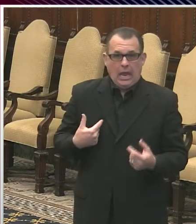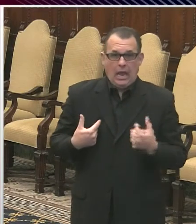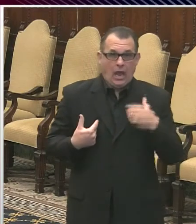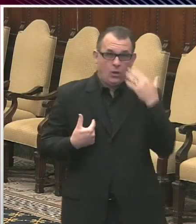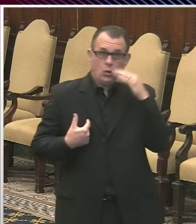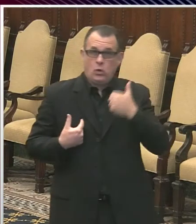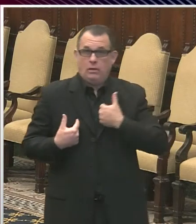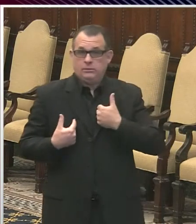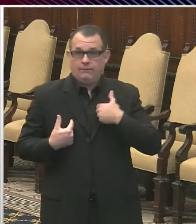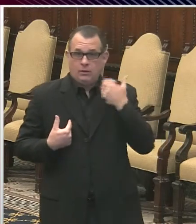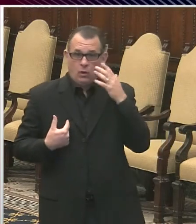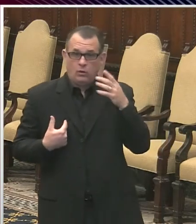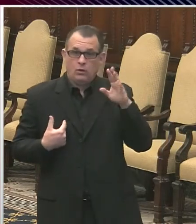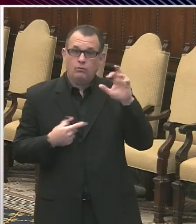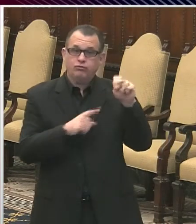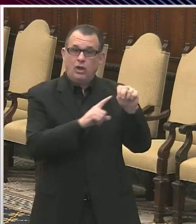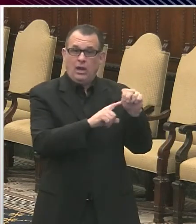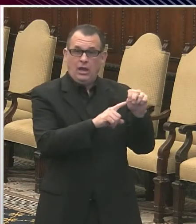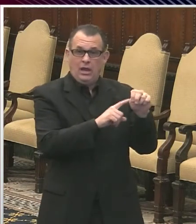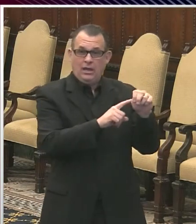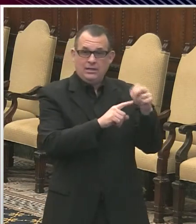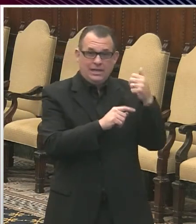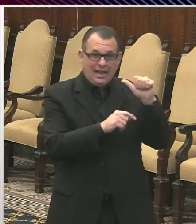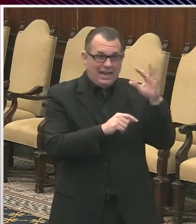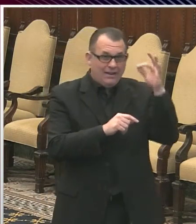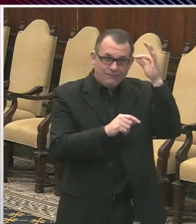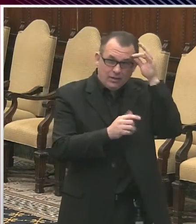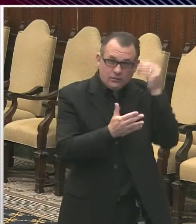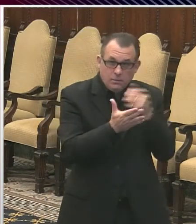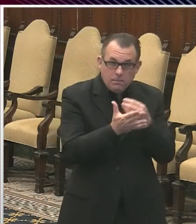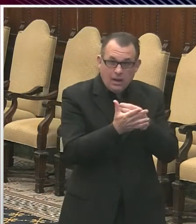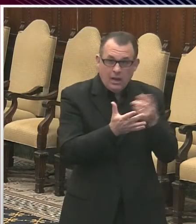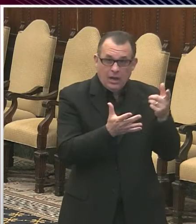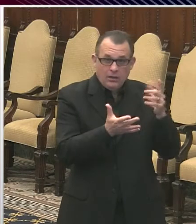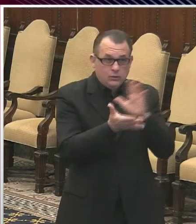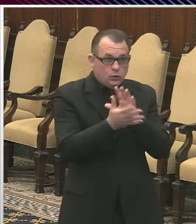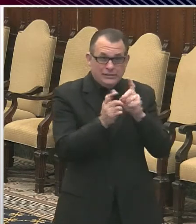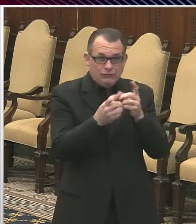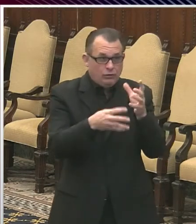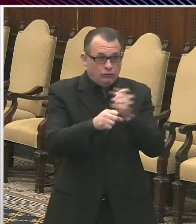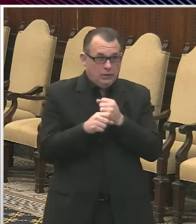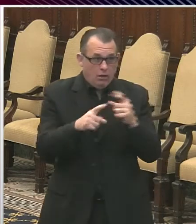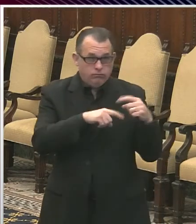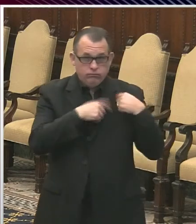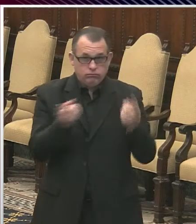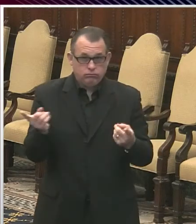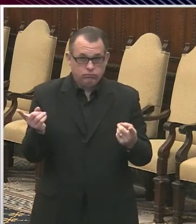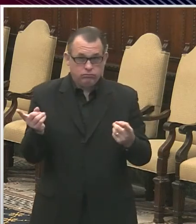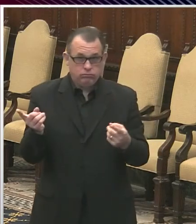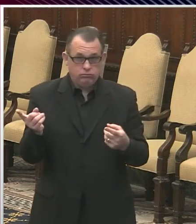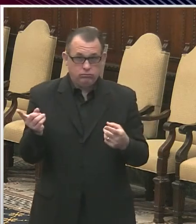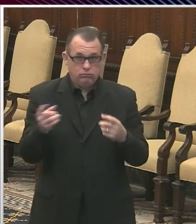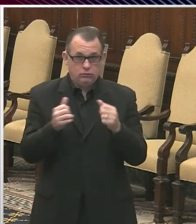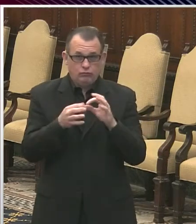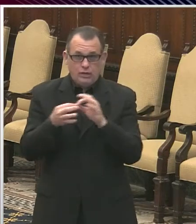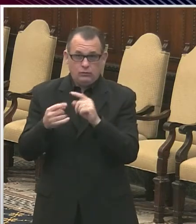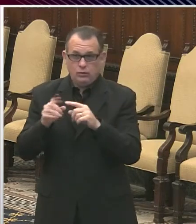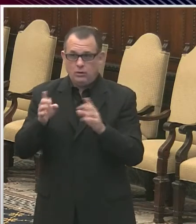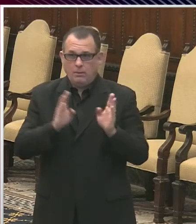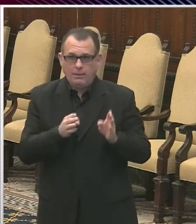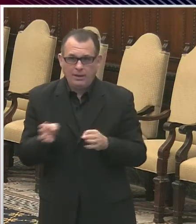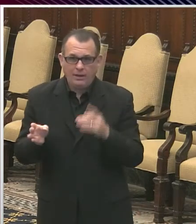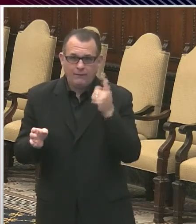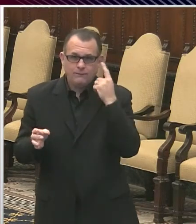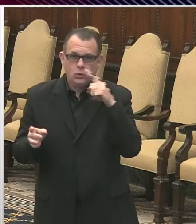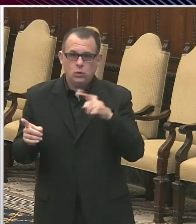information. Yeah, so any federal funds that the school district has received is around preparing for